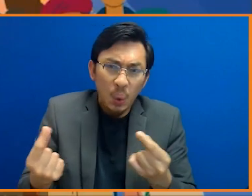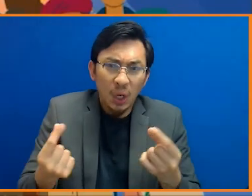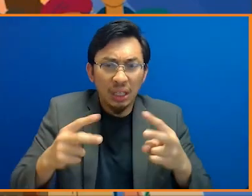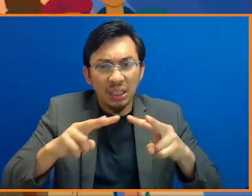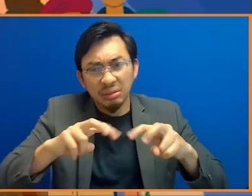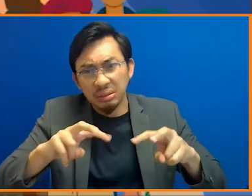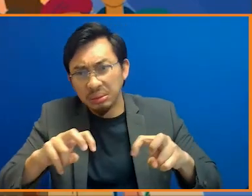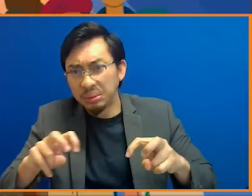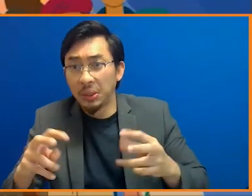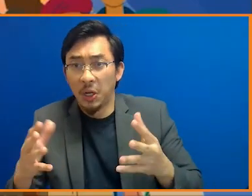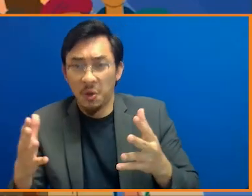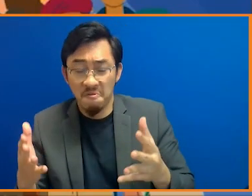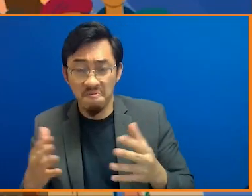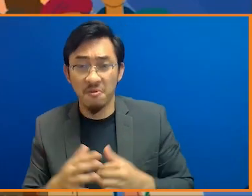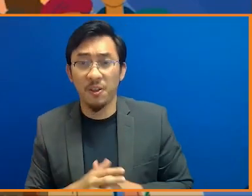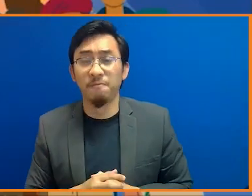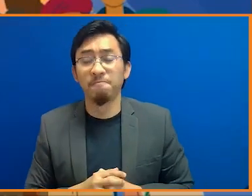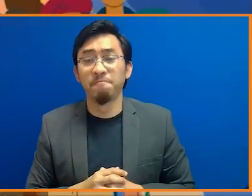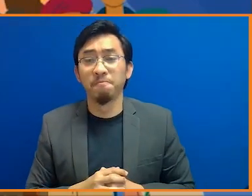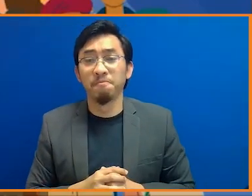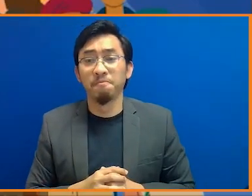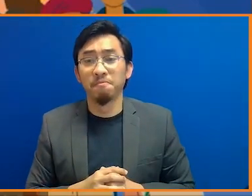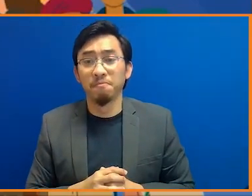to do research on that.